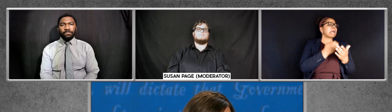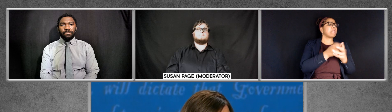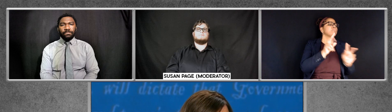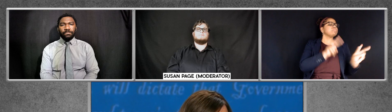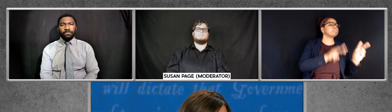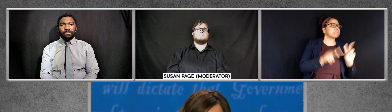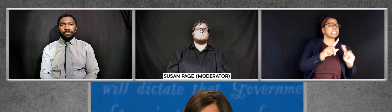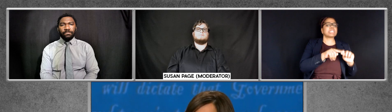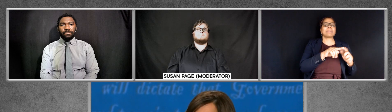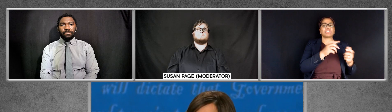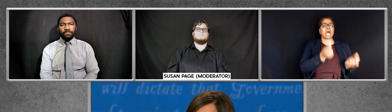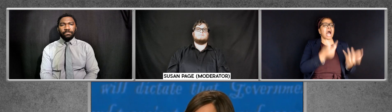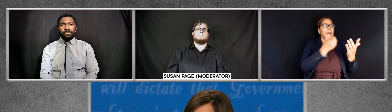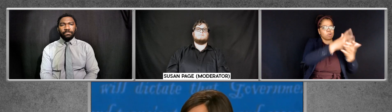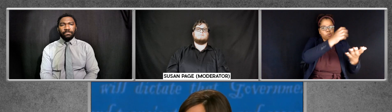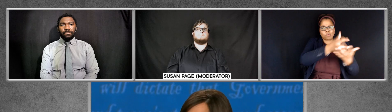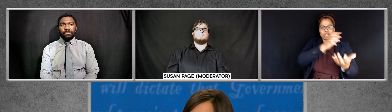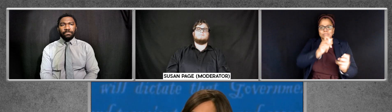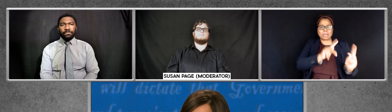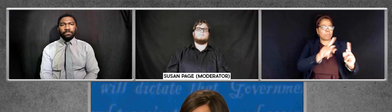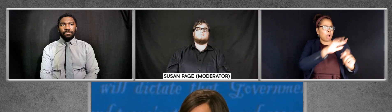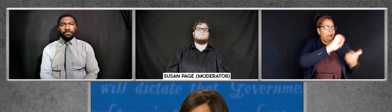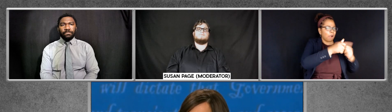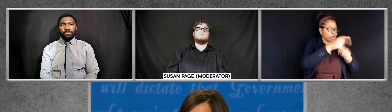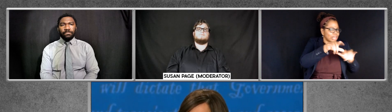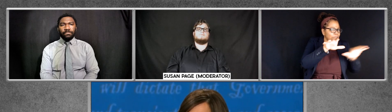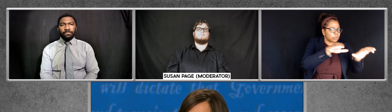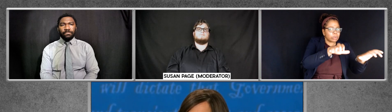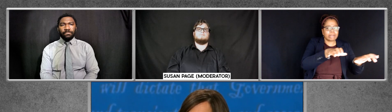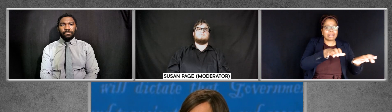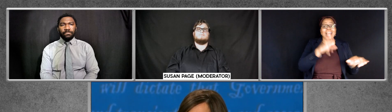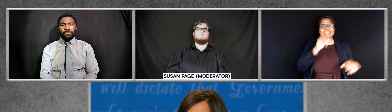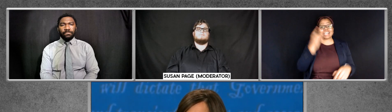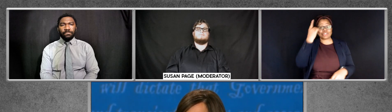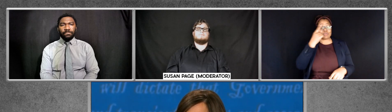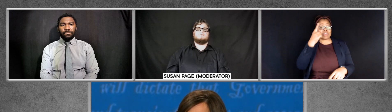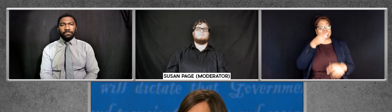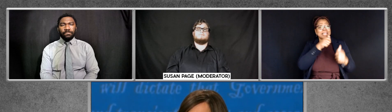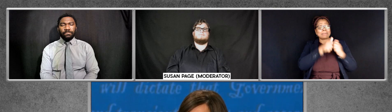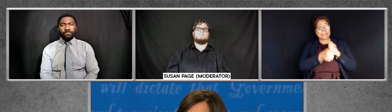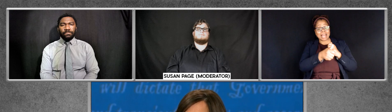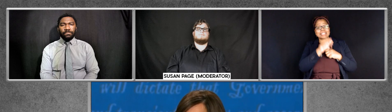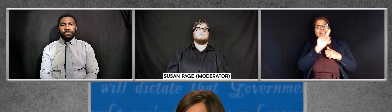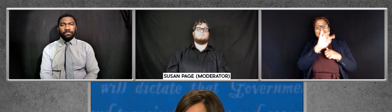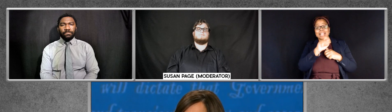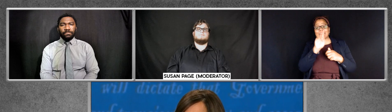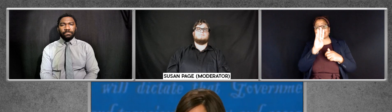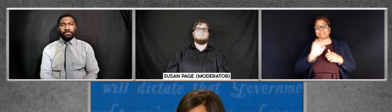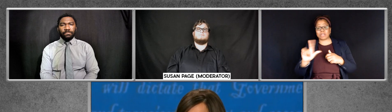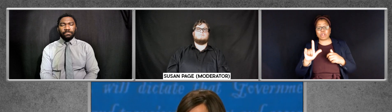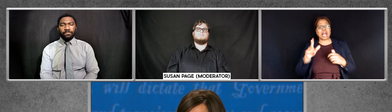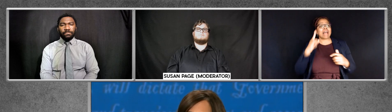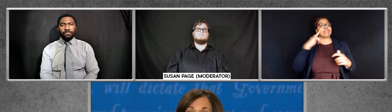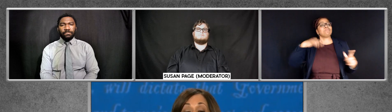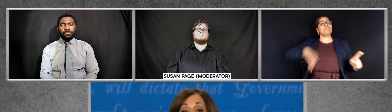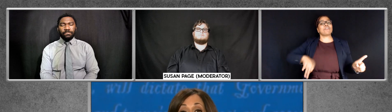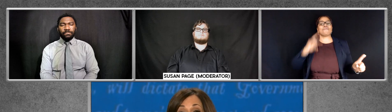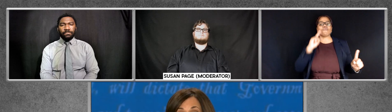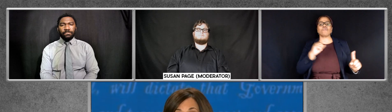doing, which is why he passed a tax bill benefiting the top 1% and the biggest corporations of